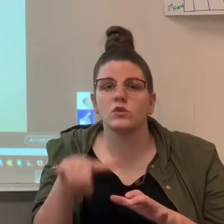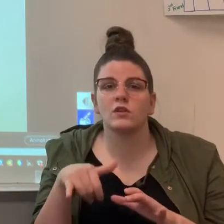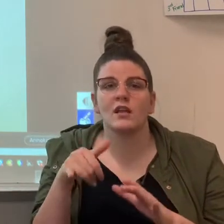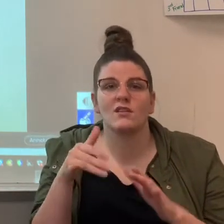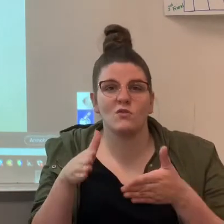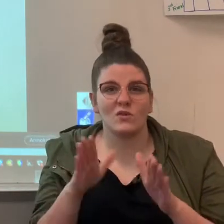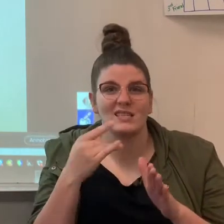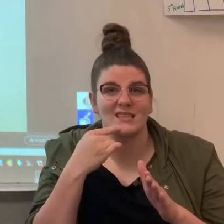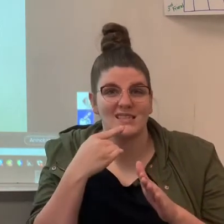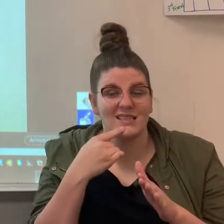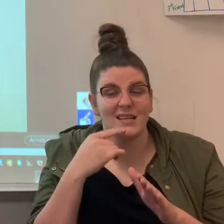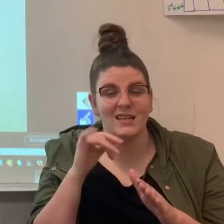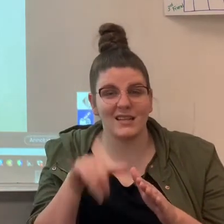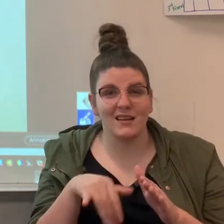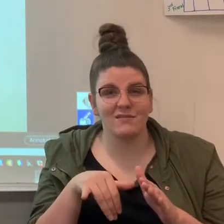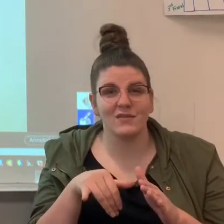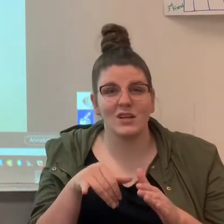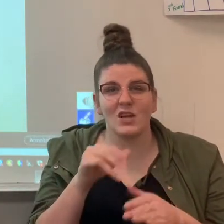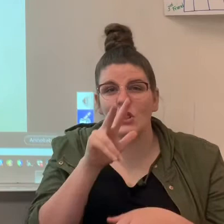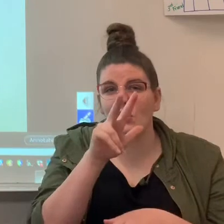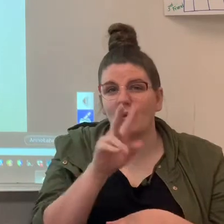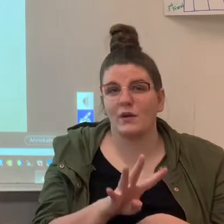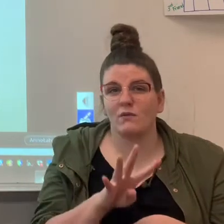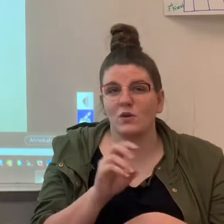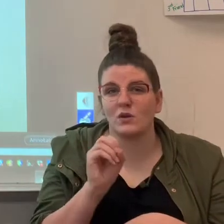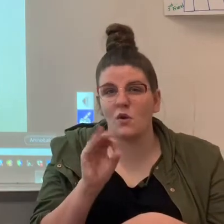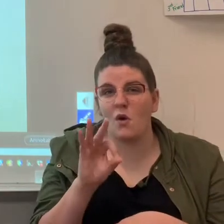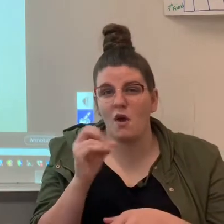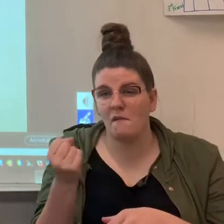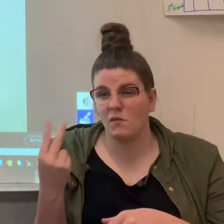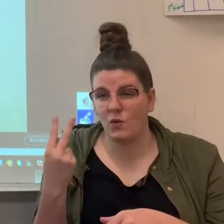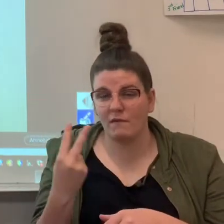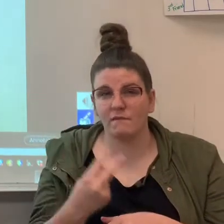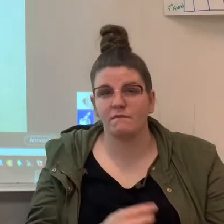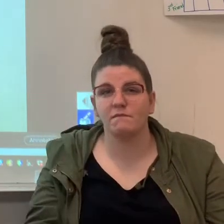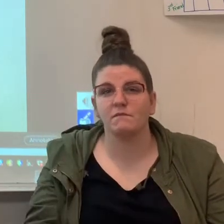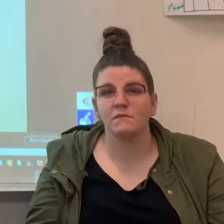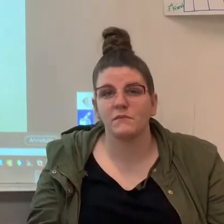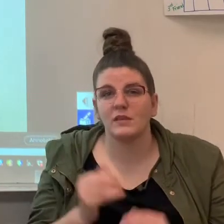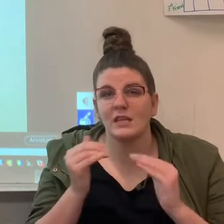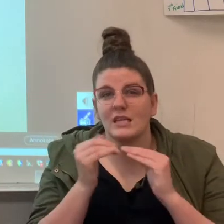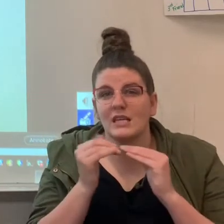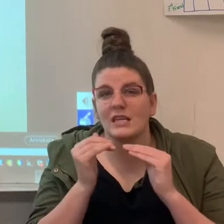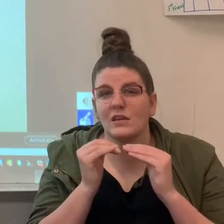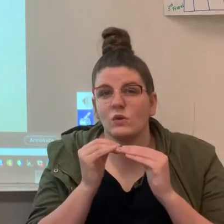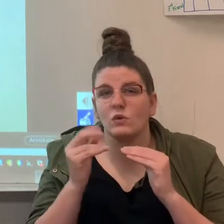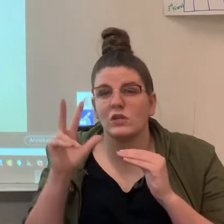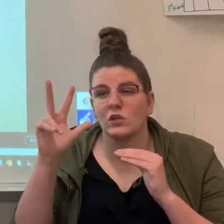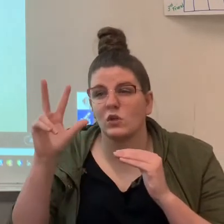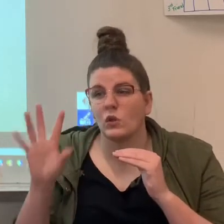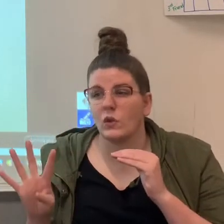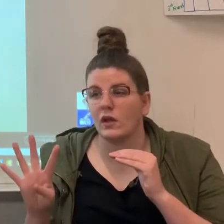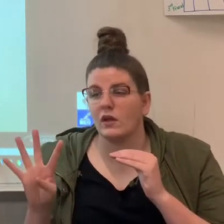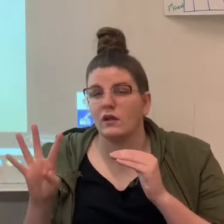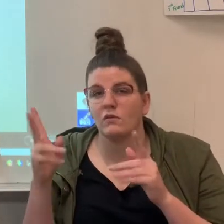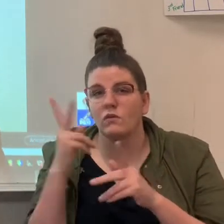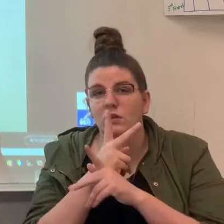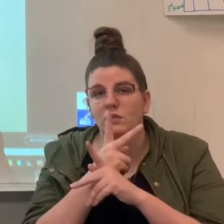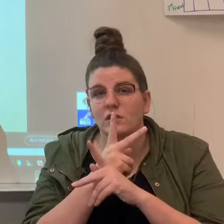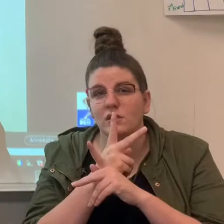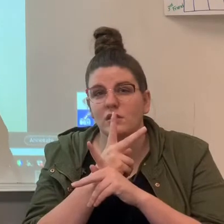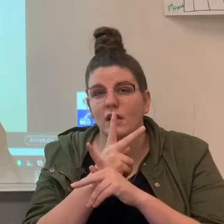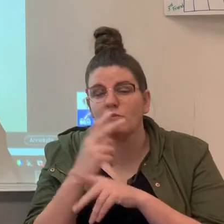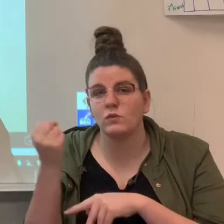be 3/4 of 12, okay, which equals 3/4